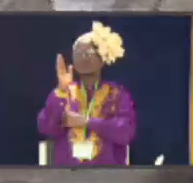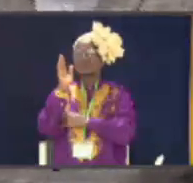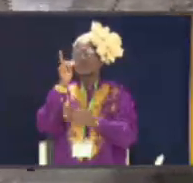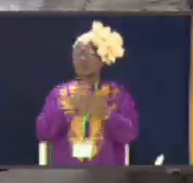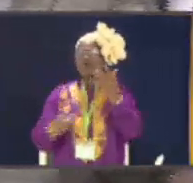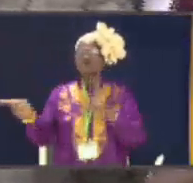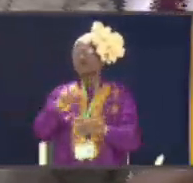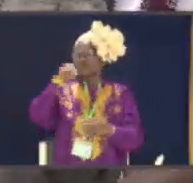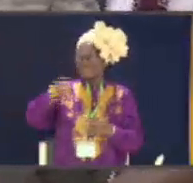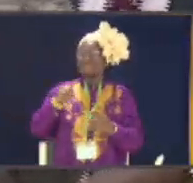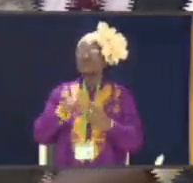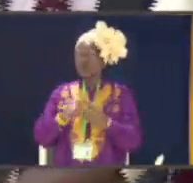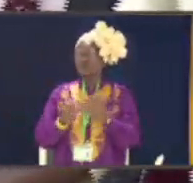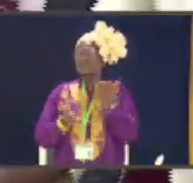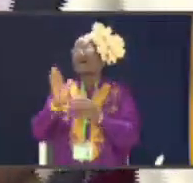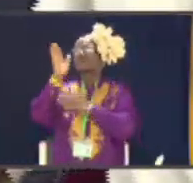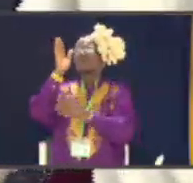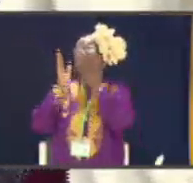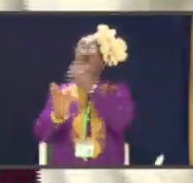láti sin Ọlọ́run á pèsè fún yín.